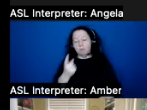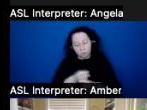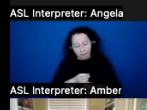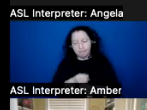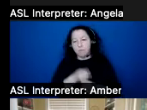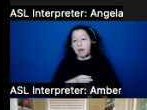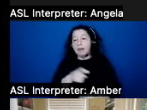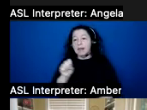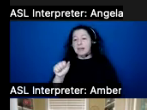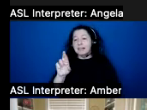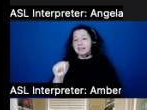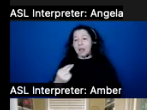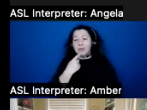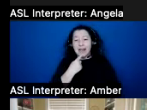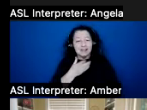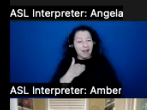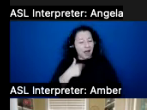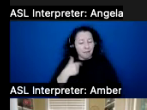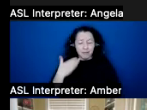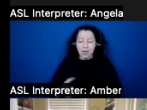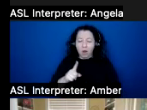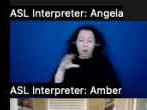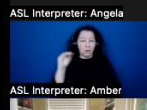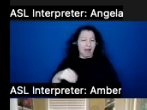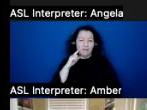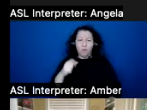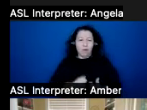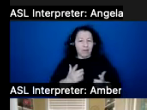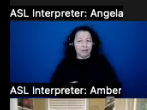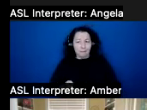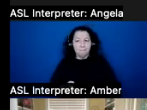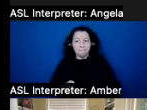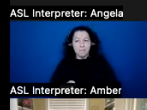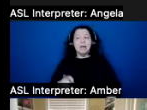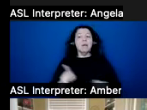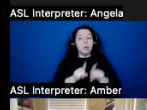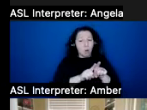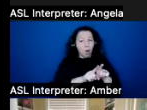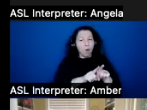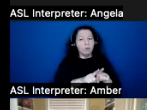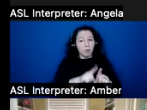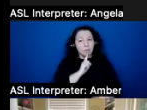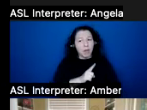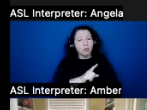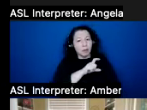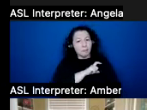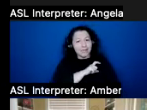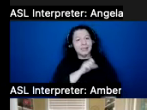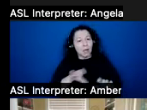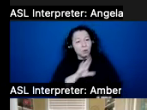Sarah, to be there 100% for the victim, but also so police. Yes, I love that you pointed that out too.